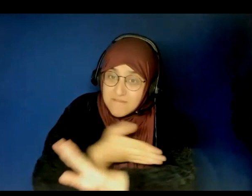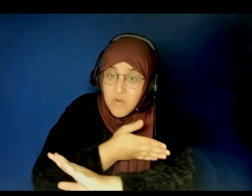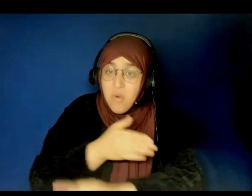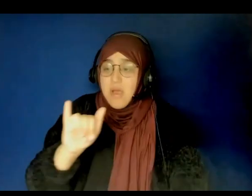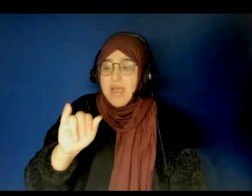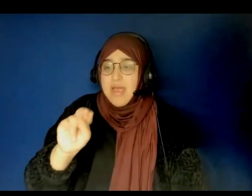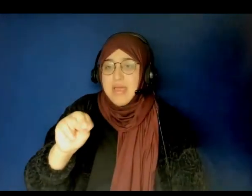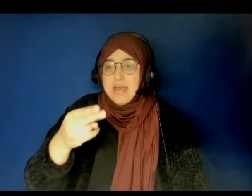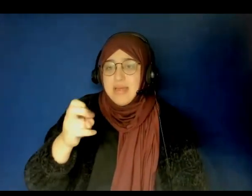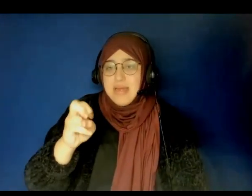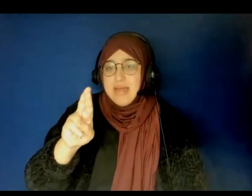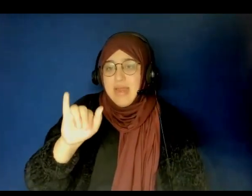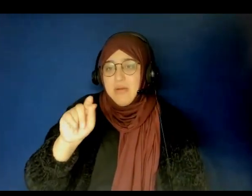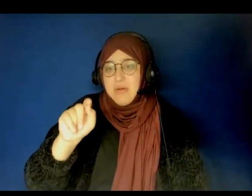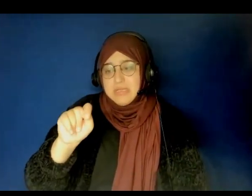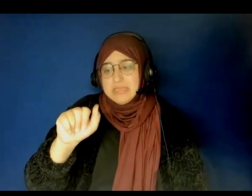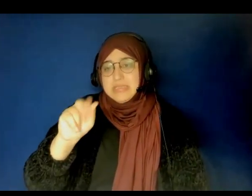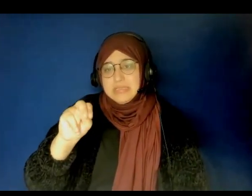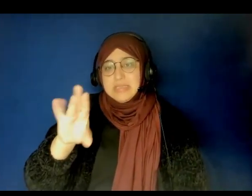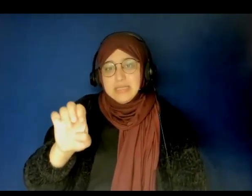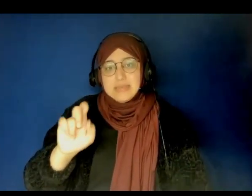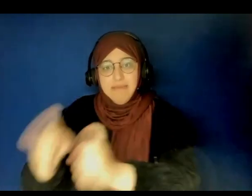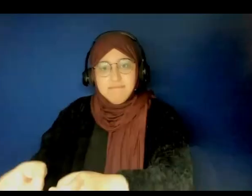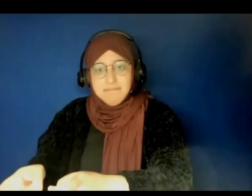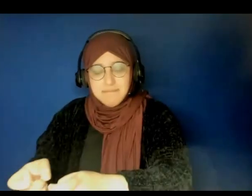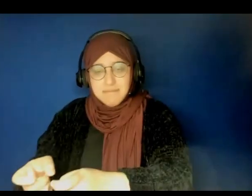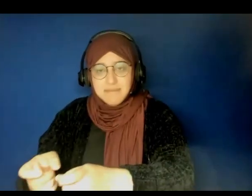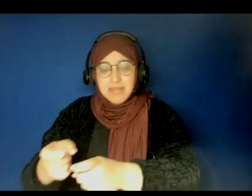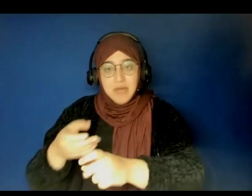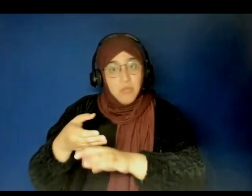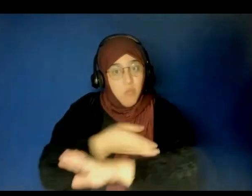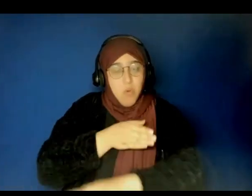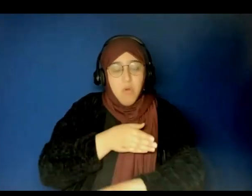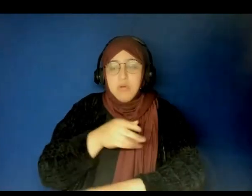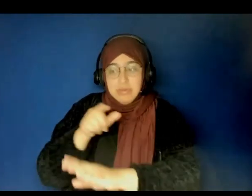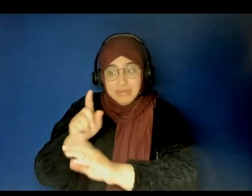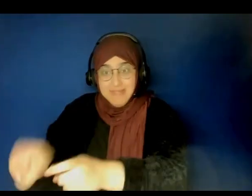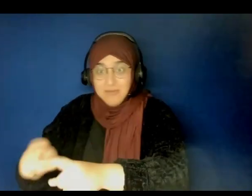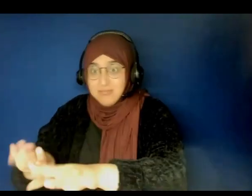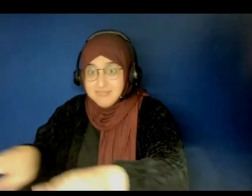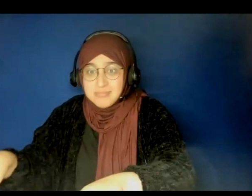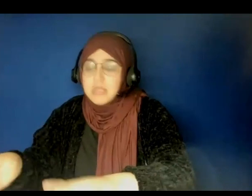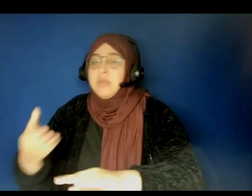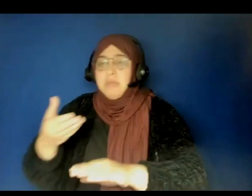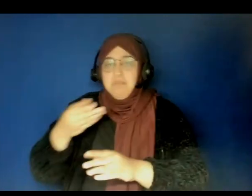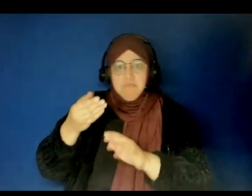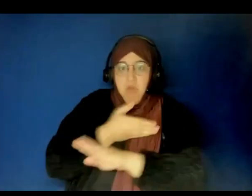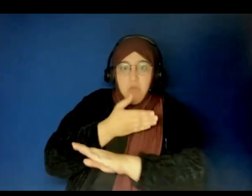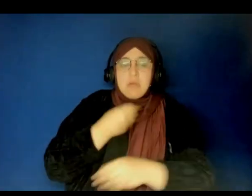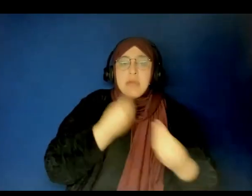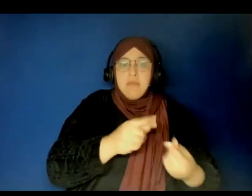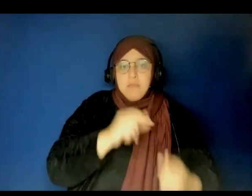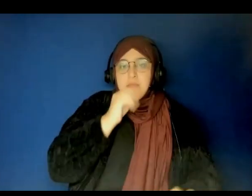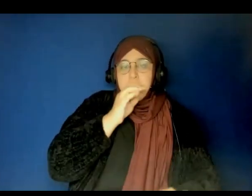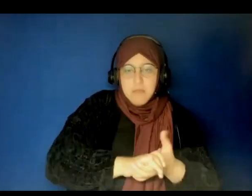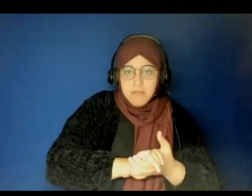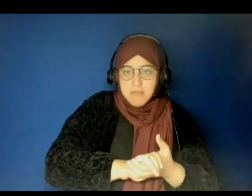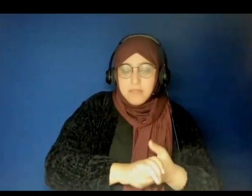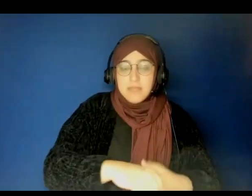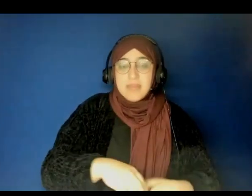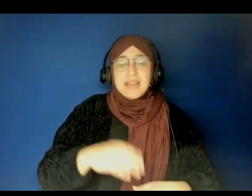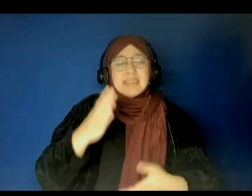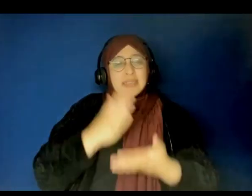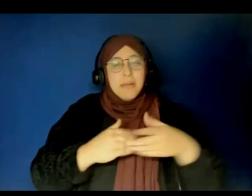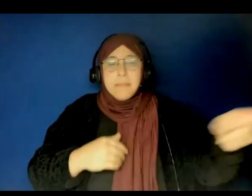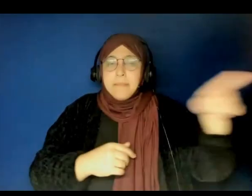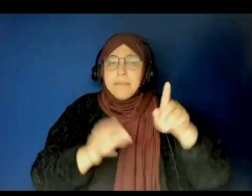do I mention this? Because some families have a misunderstanding and a misplaced chivalry that they think, well,